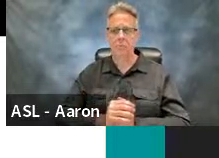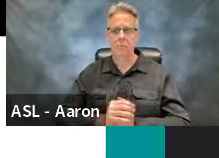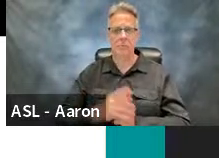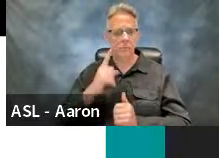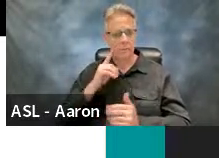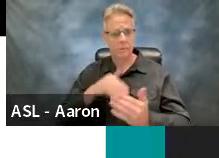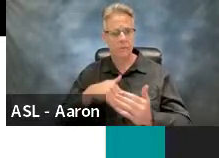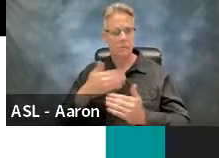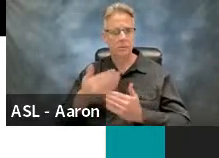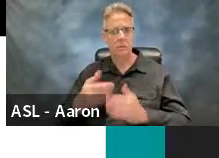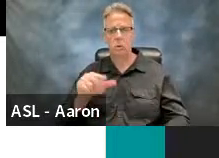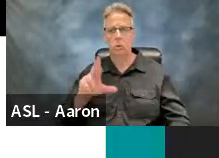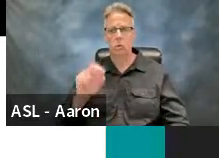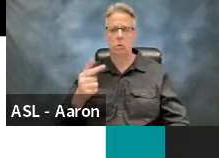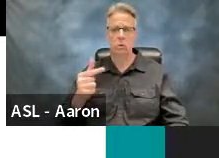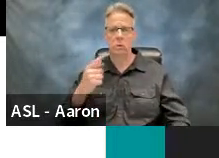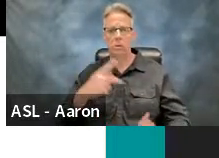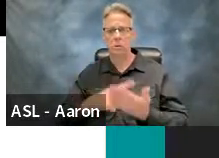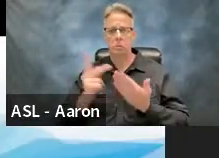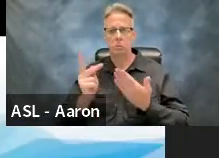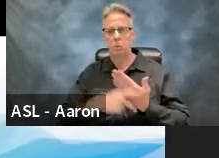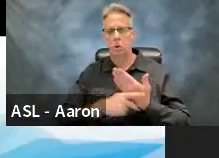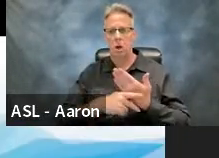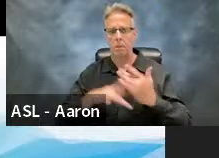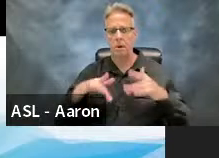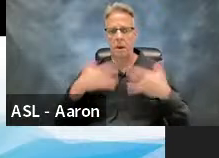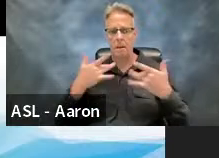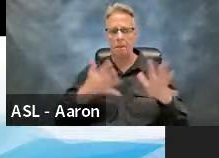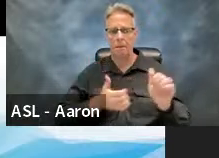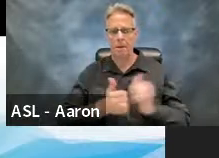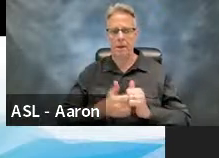have Greg for a program update.